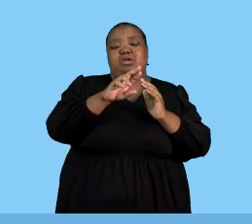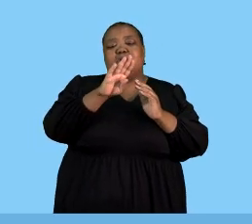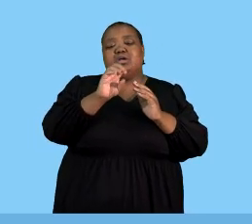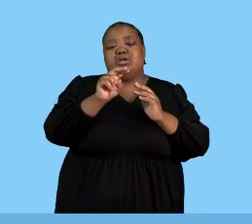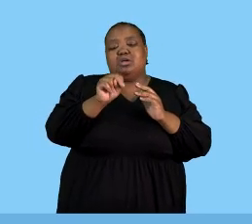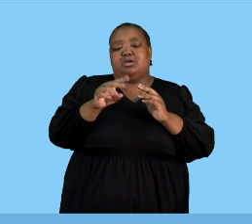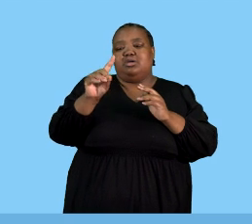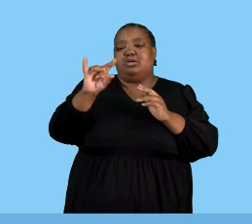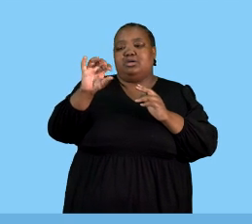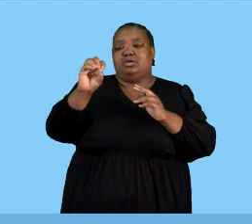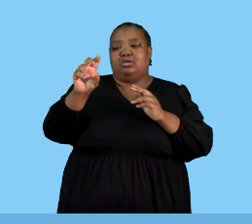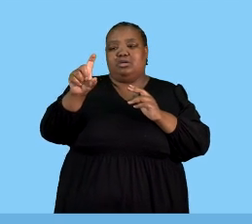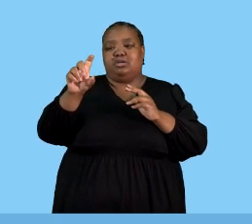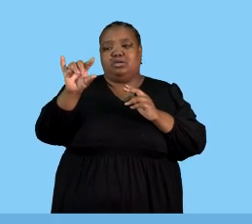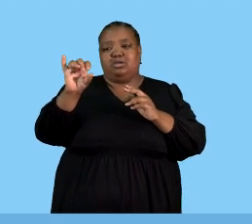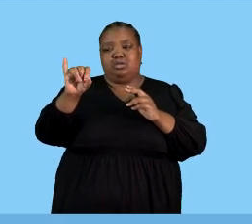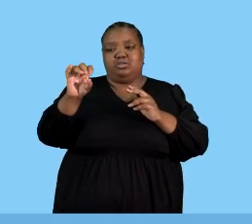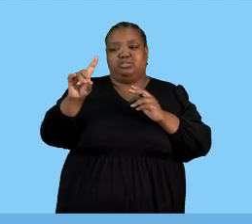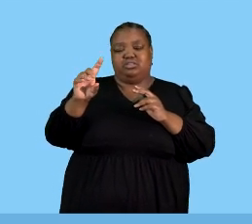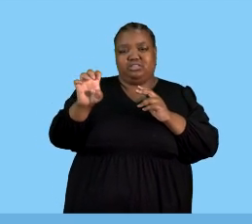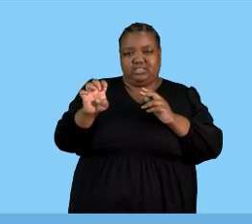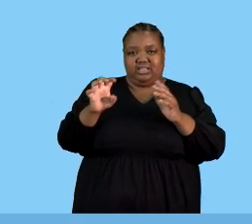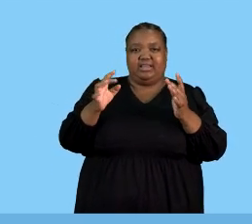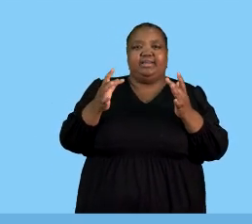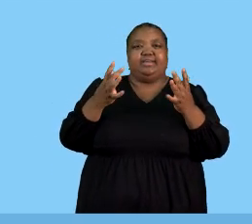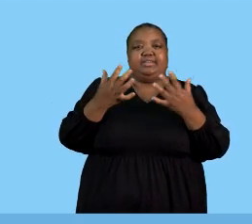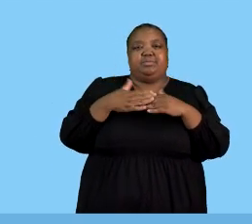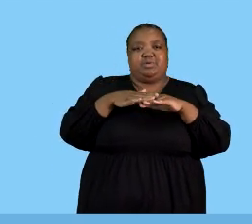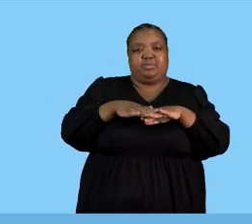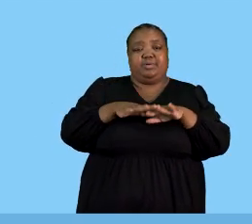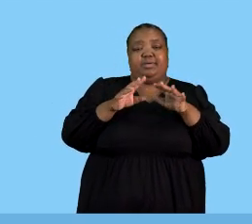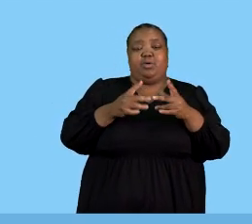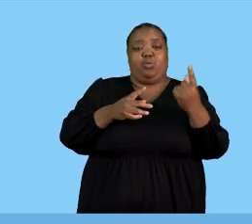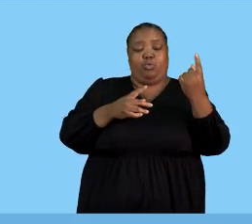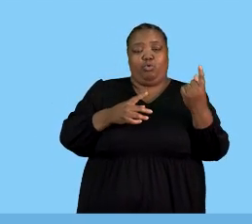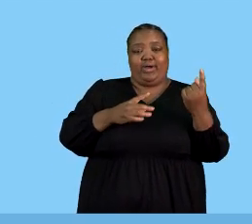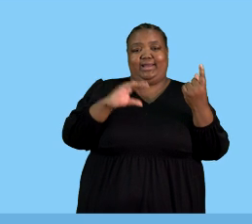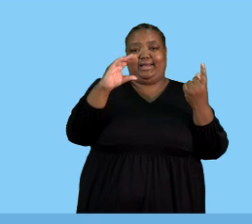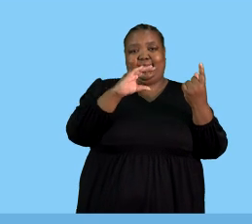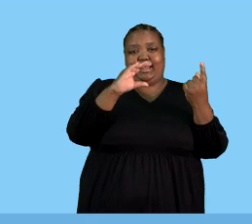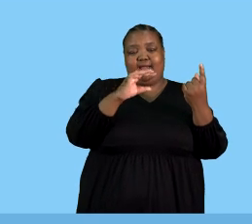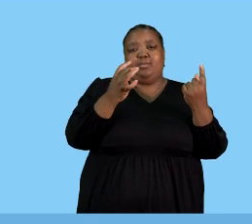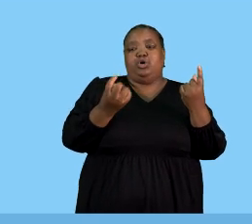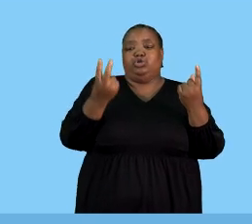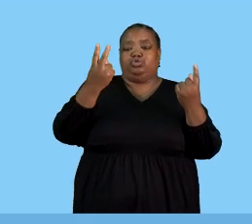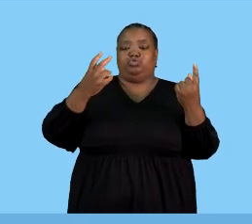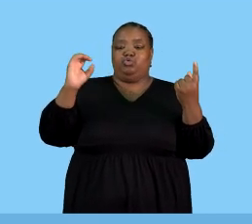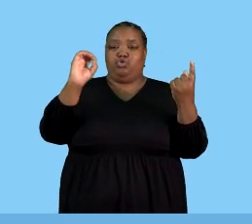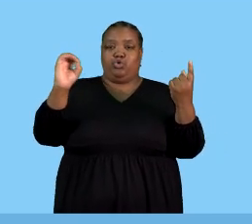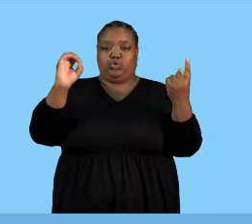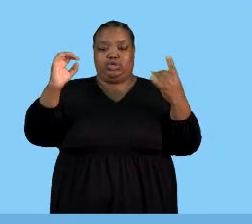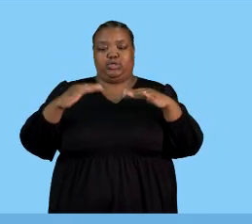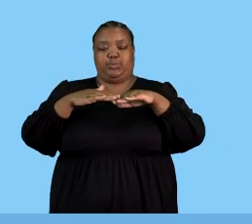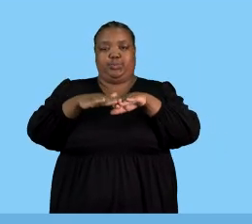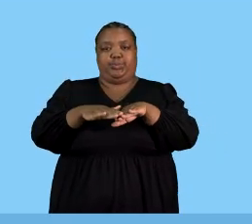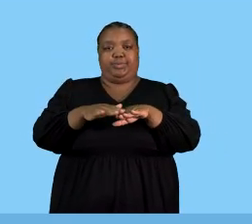see, there's a specific fixed ratio that for every 1 carbon, there must be 2 oxygens. There must be 2